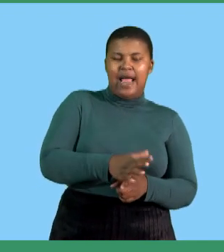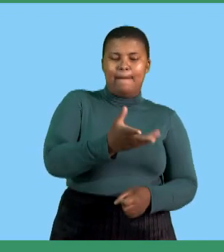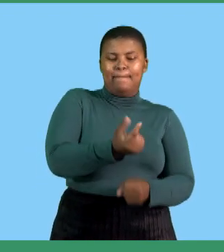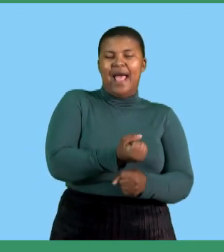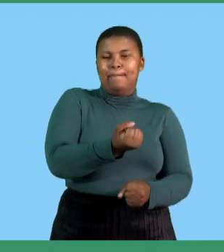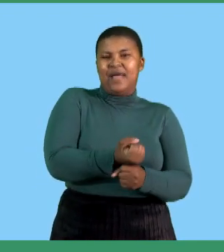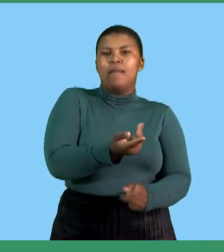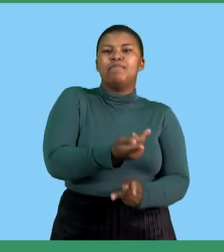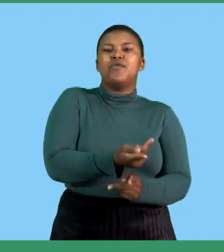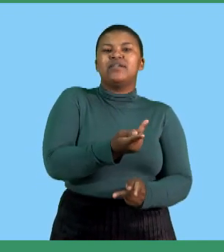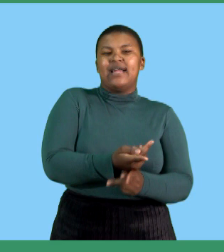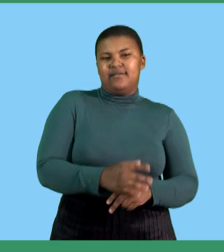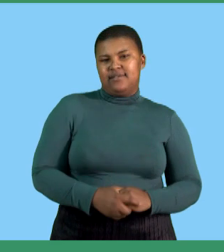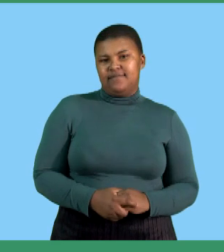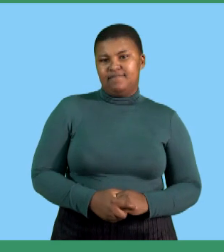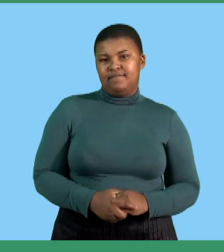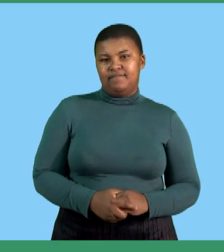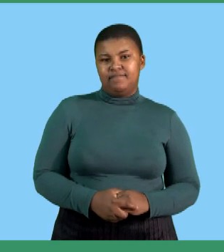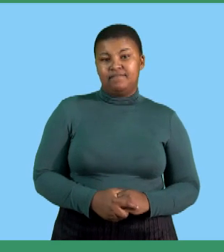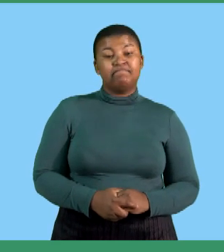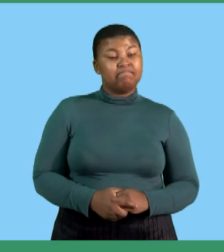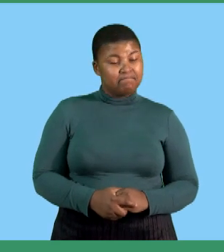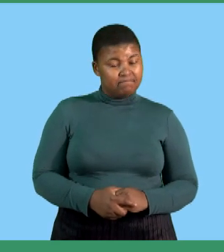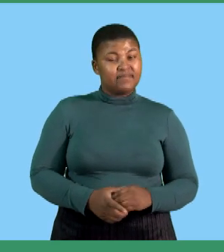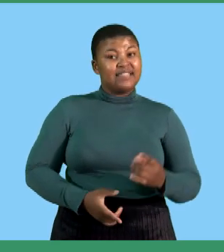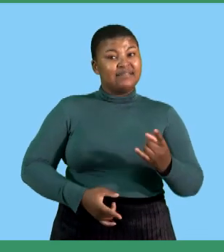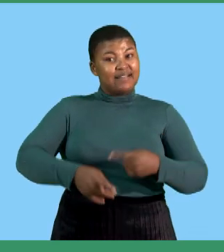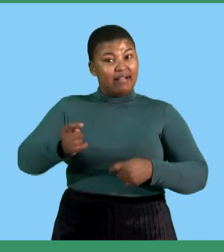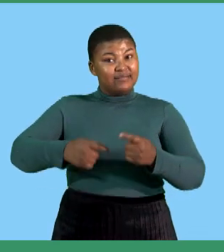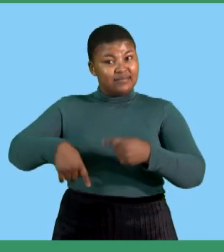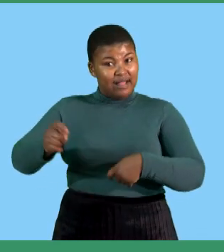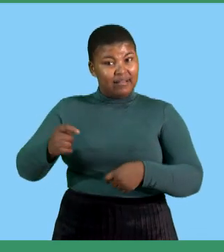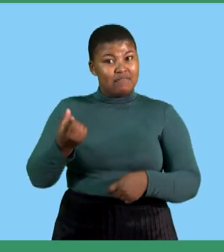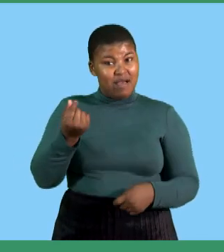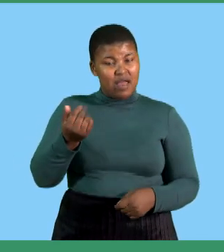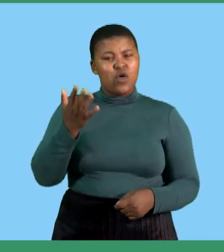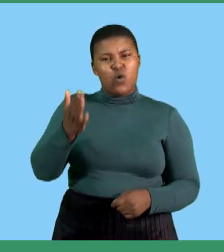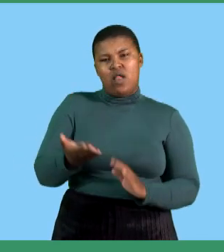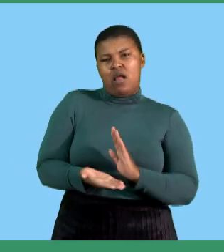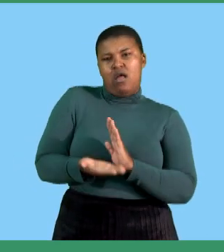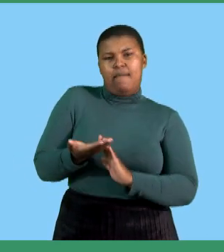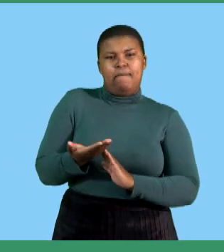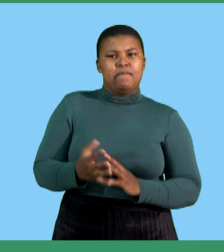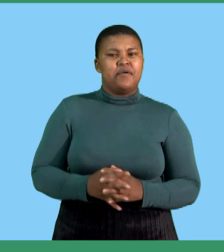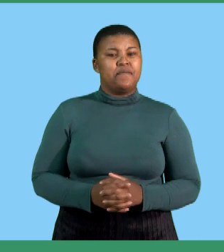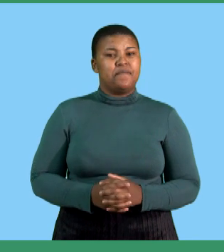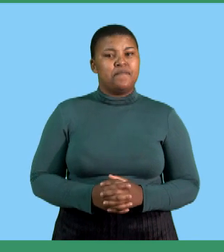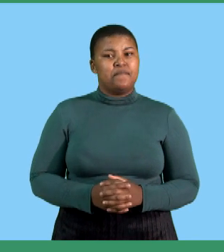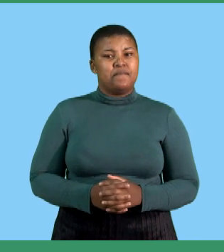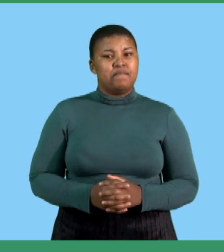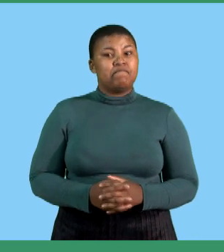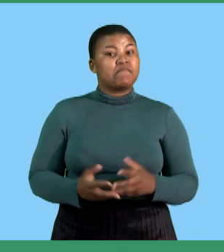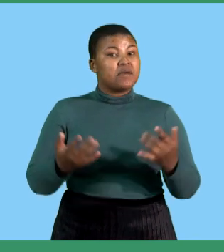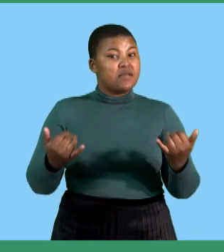production costs and increase in the prices of our goods and service, which then